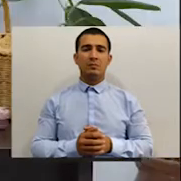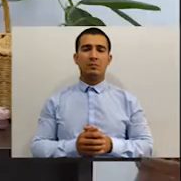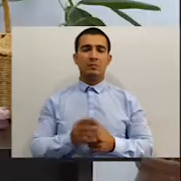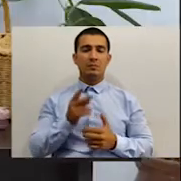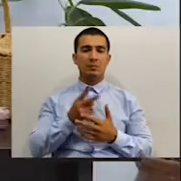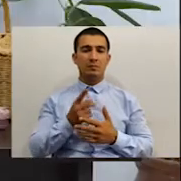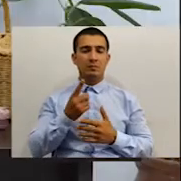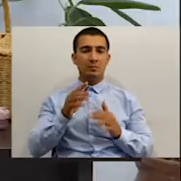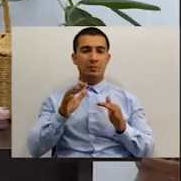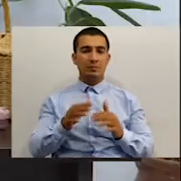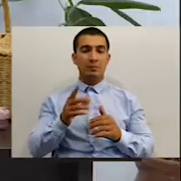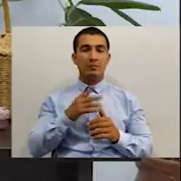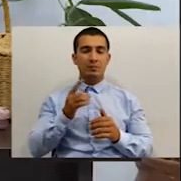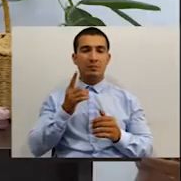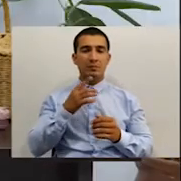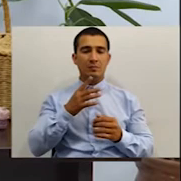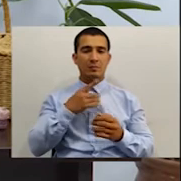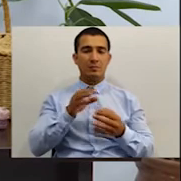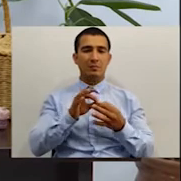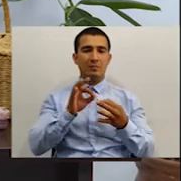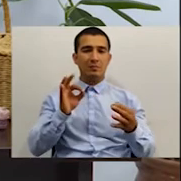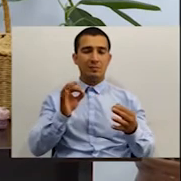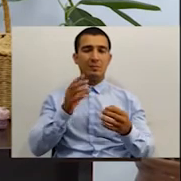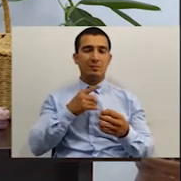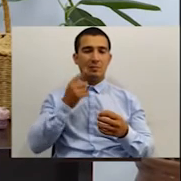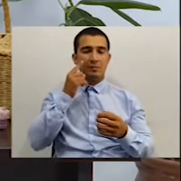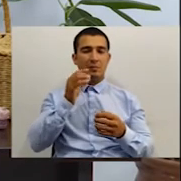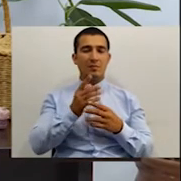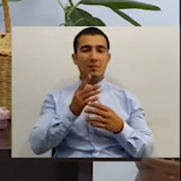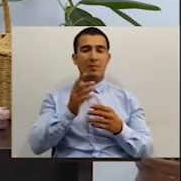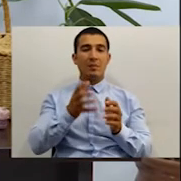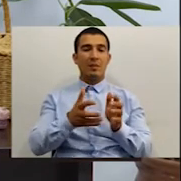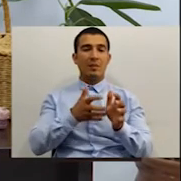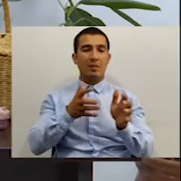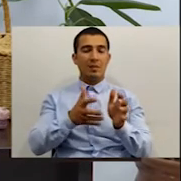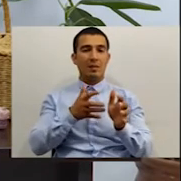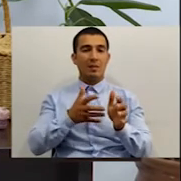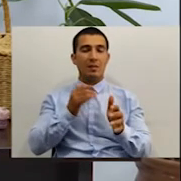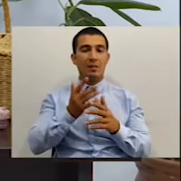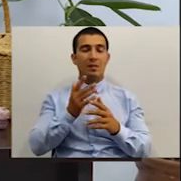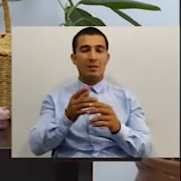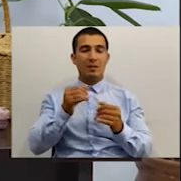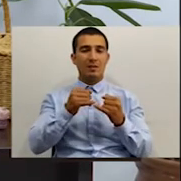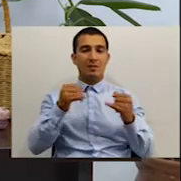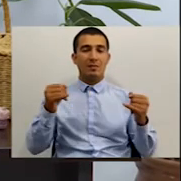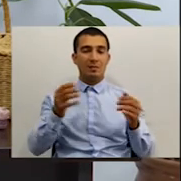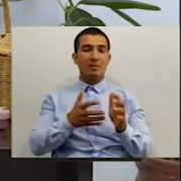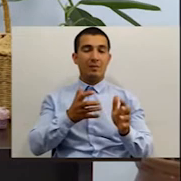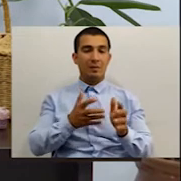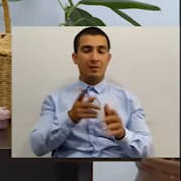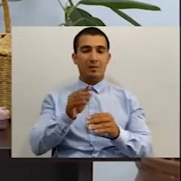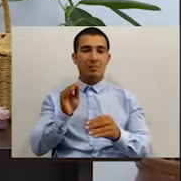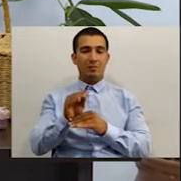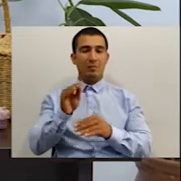Bir yog'i ingichka teshigi bo'ladi, bir yog'i kattaroq bo'ladi. O'sha katta tomonga hadib qo'shib ketaveramiz.